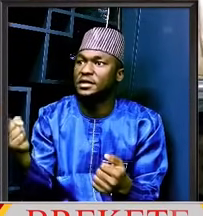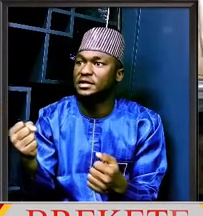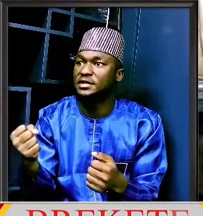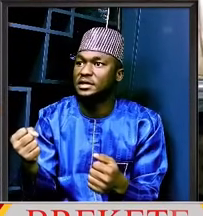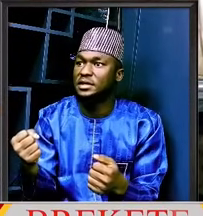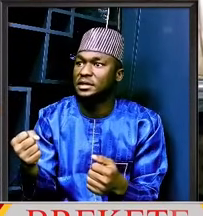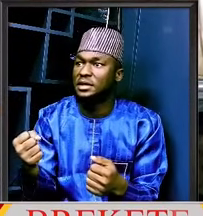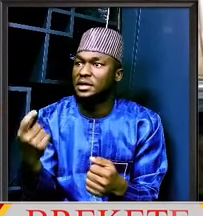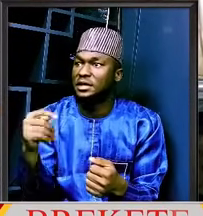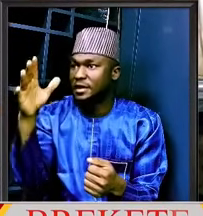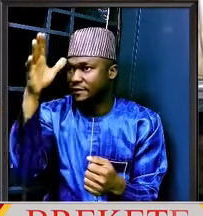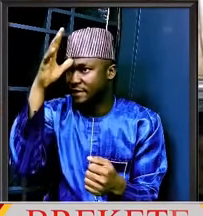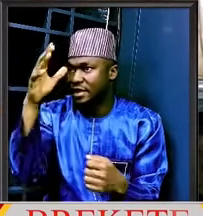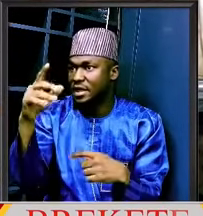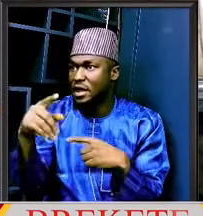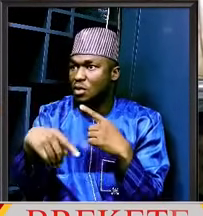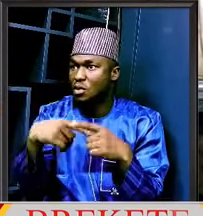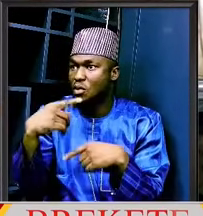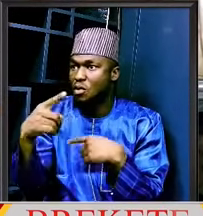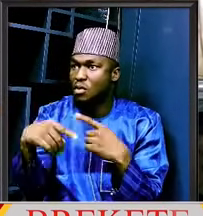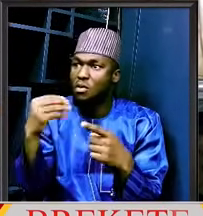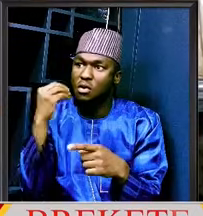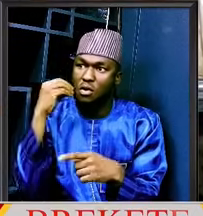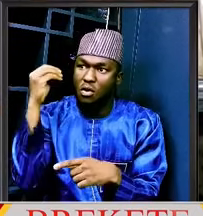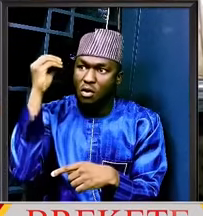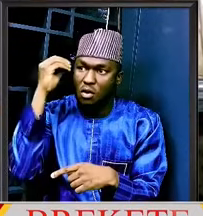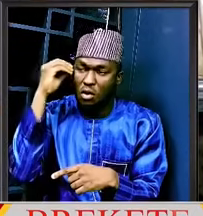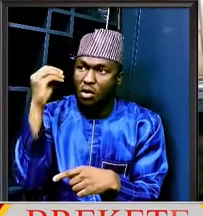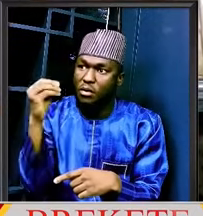house, the father went home, went and changed,